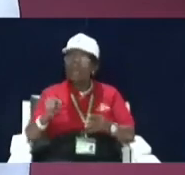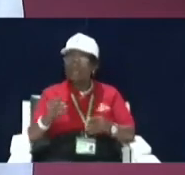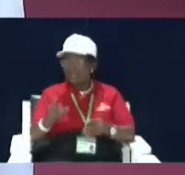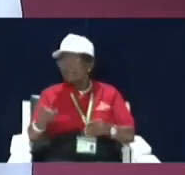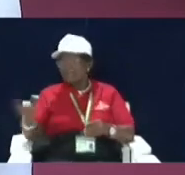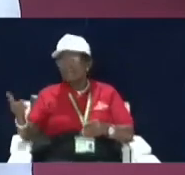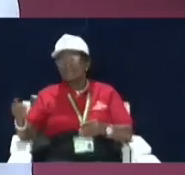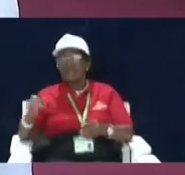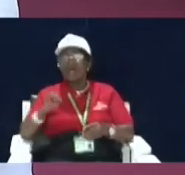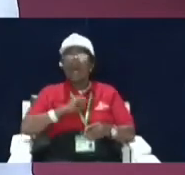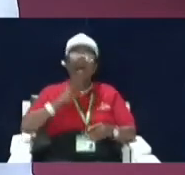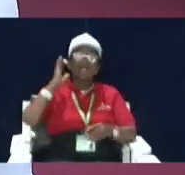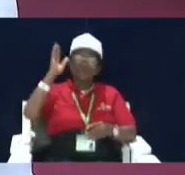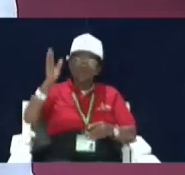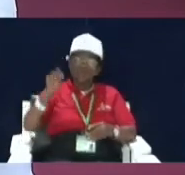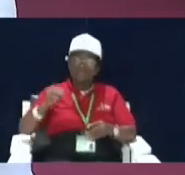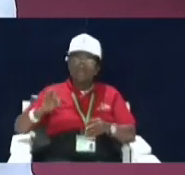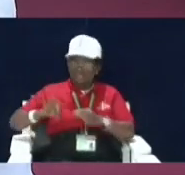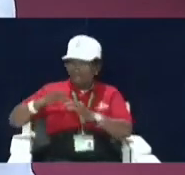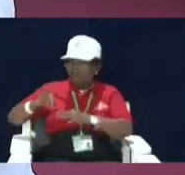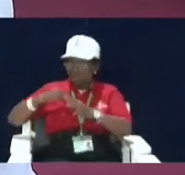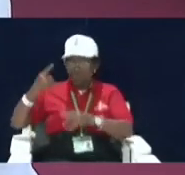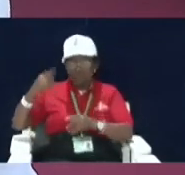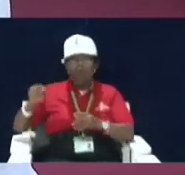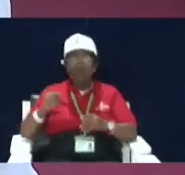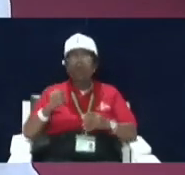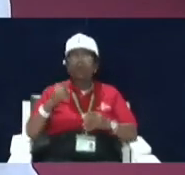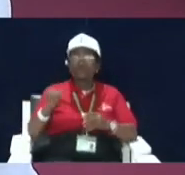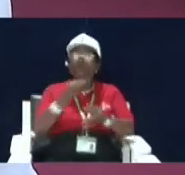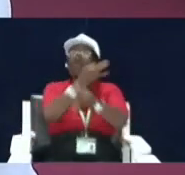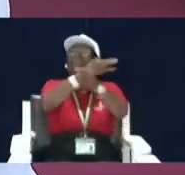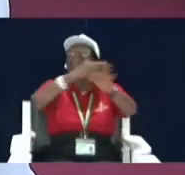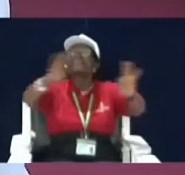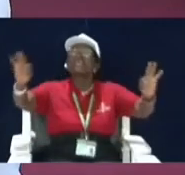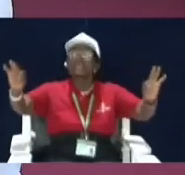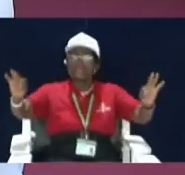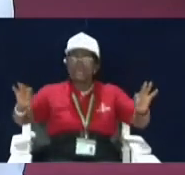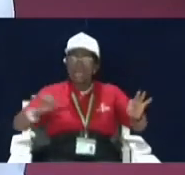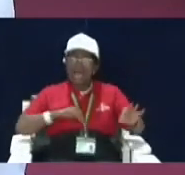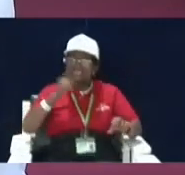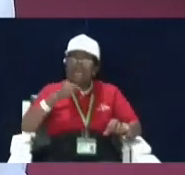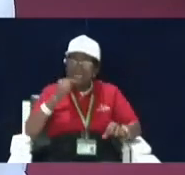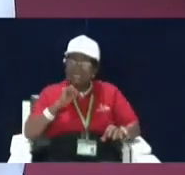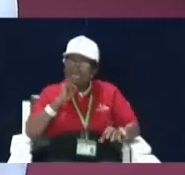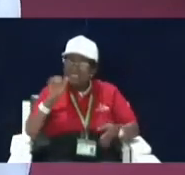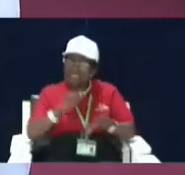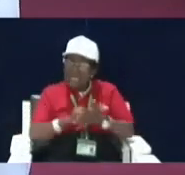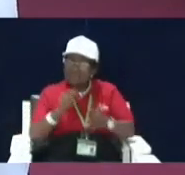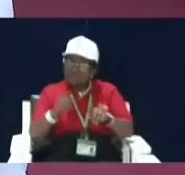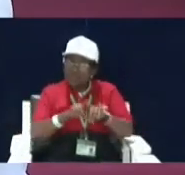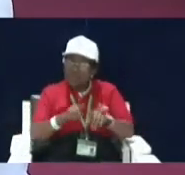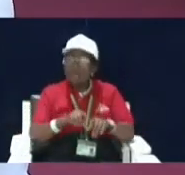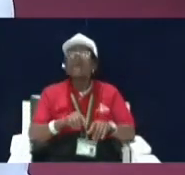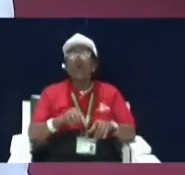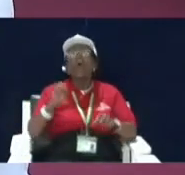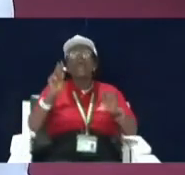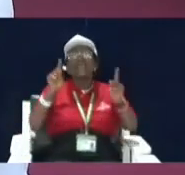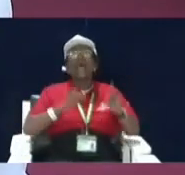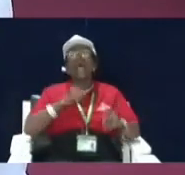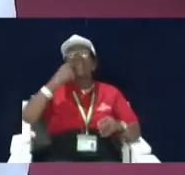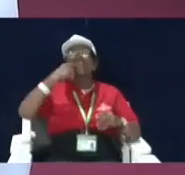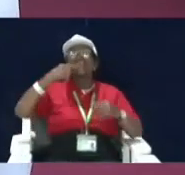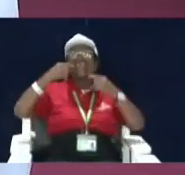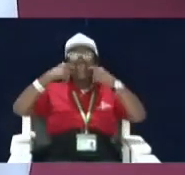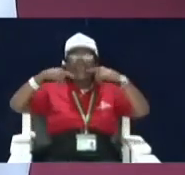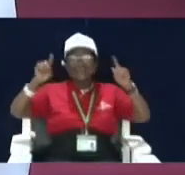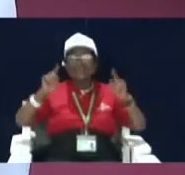I said, "Is that so?" He said, "Yes." I said, "In that case, I decree one day when